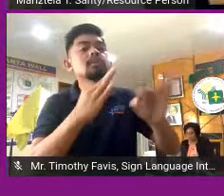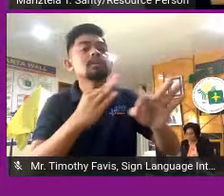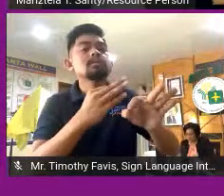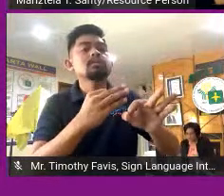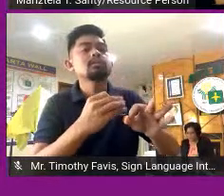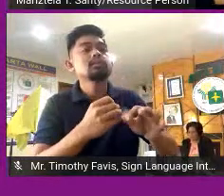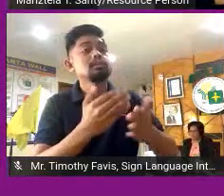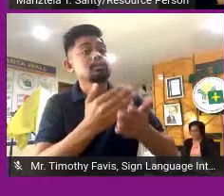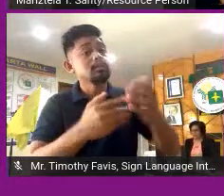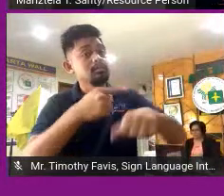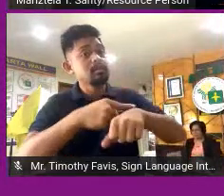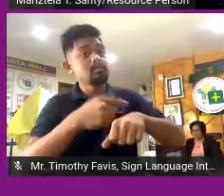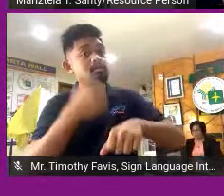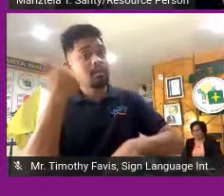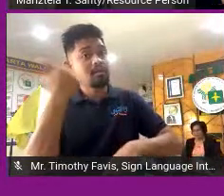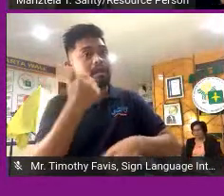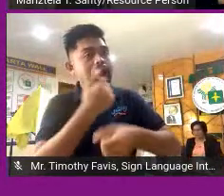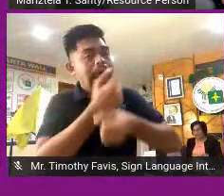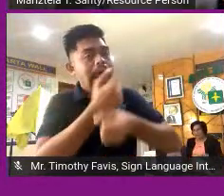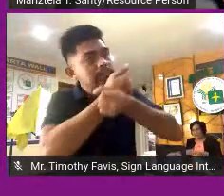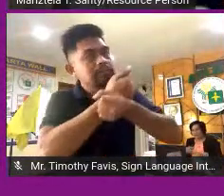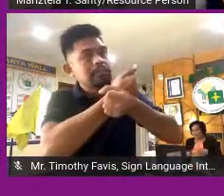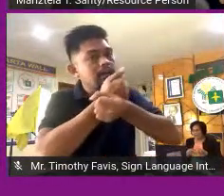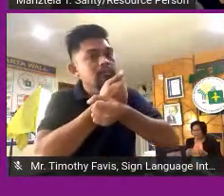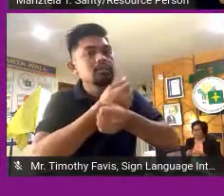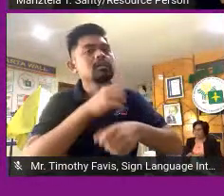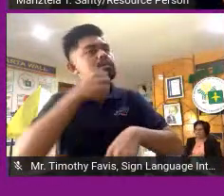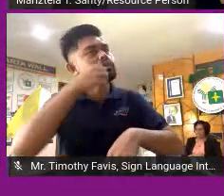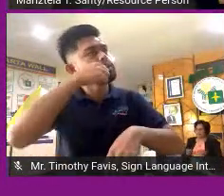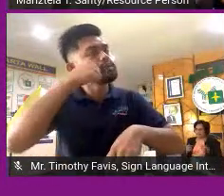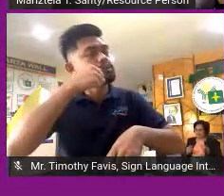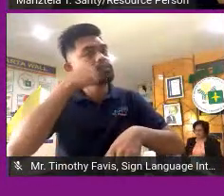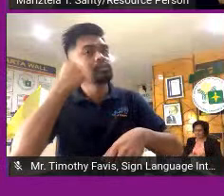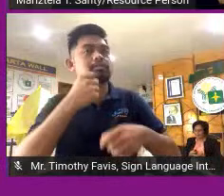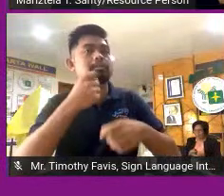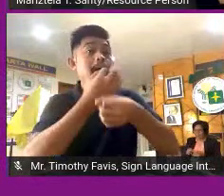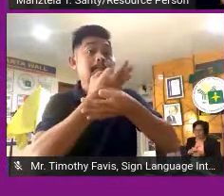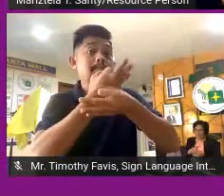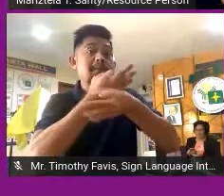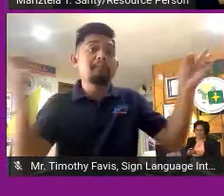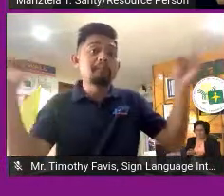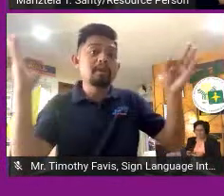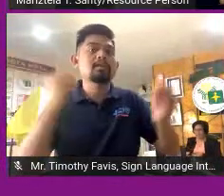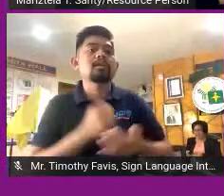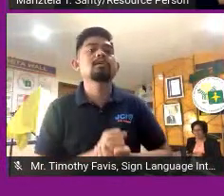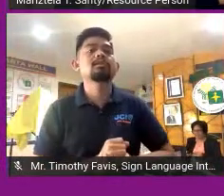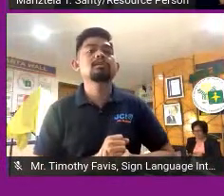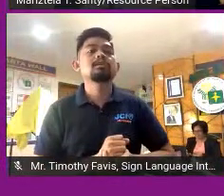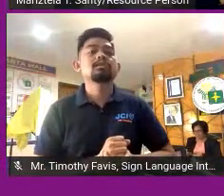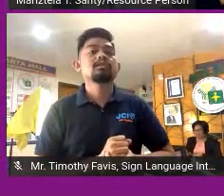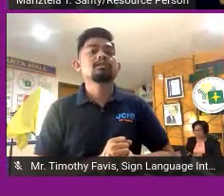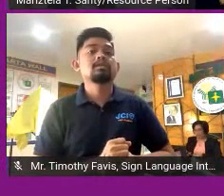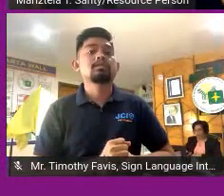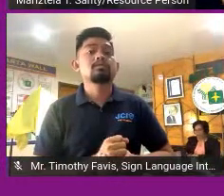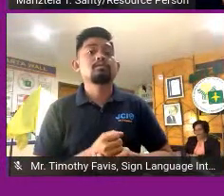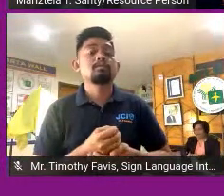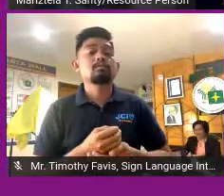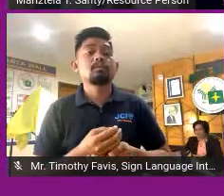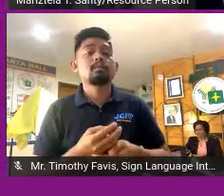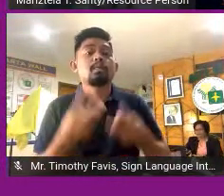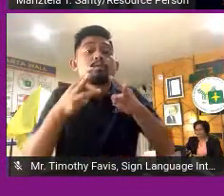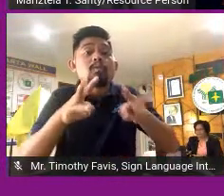to chew it, but they can't break it. Habang bata pa, 150 pa lang, tinatalian nila